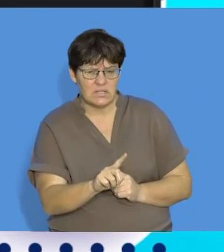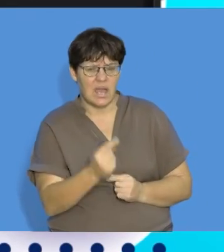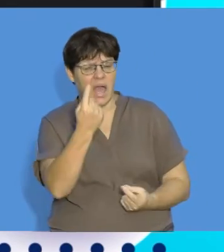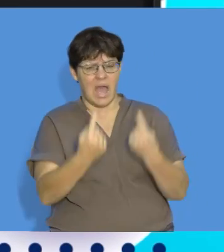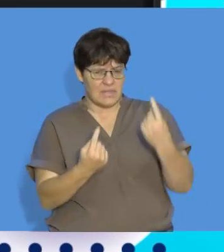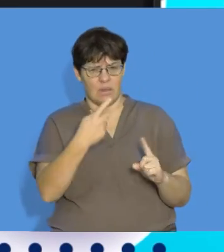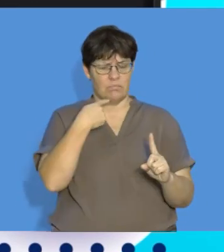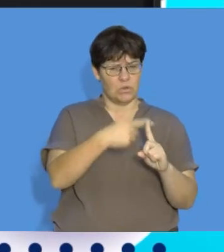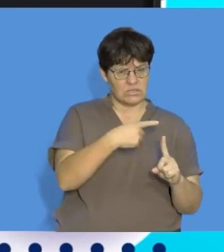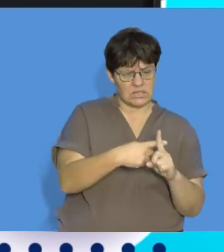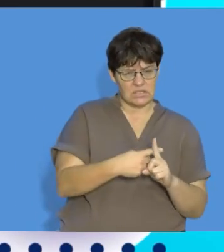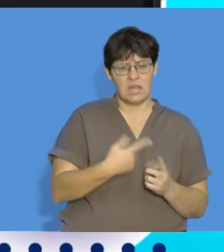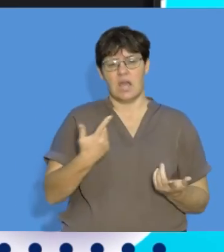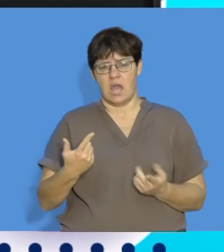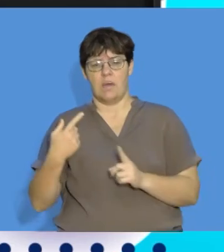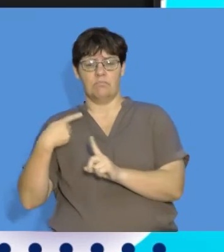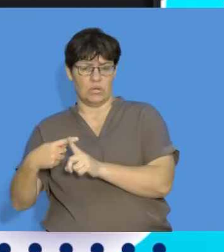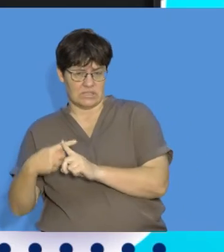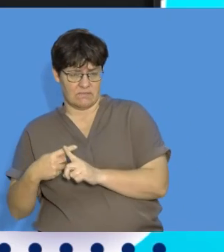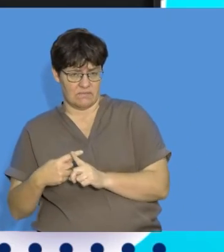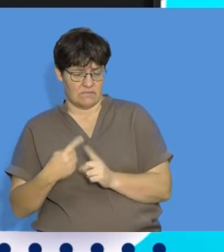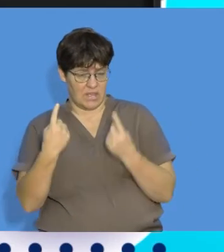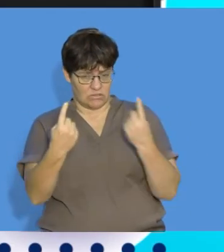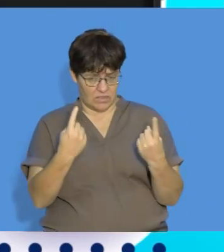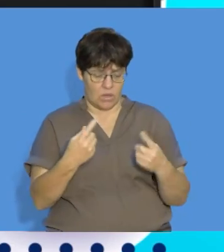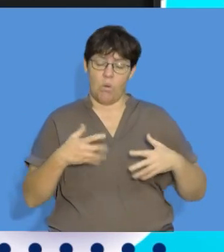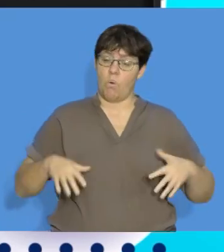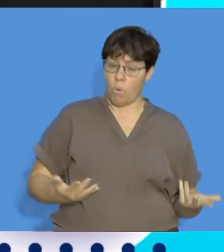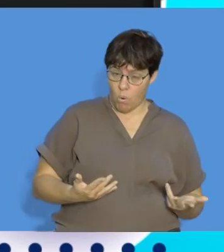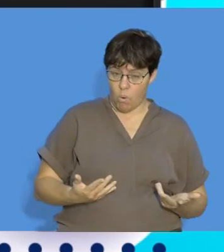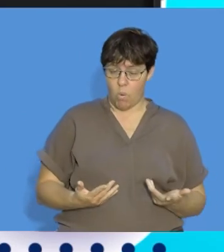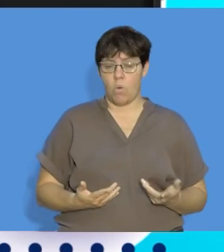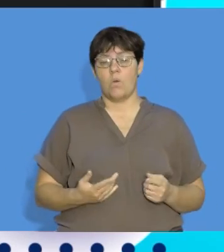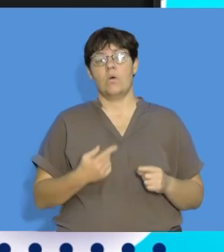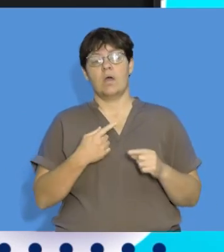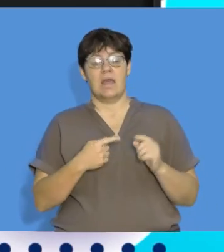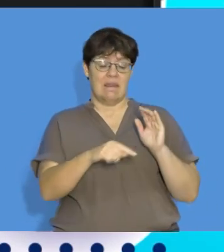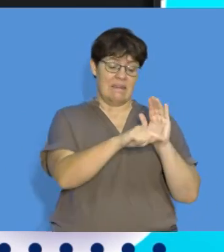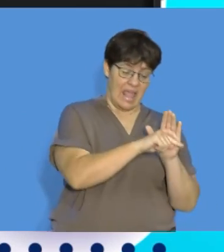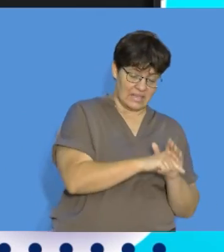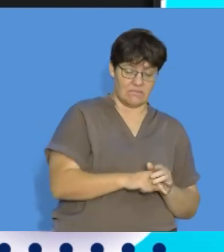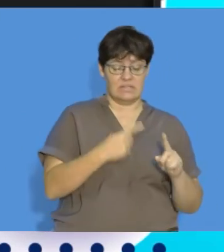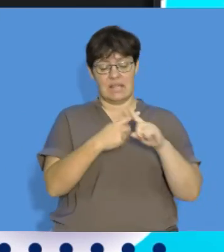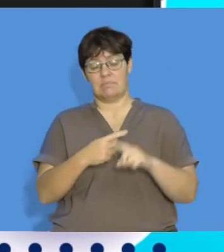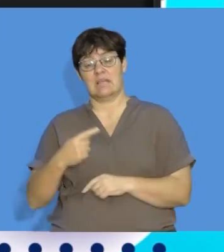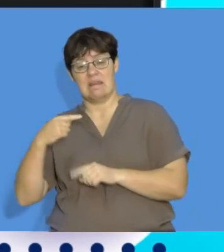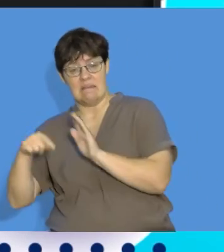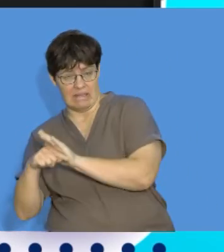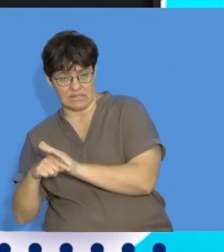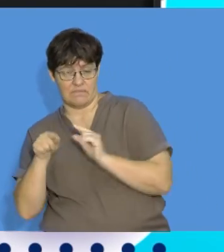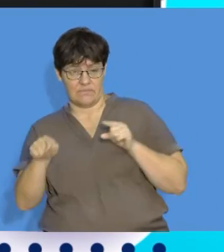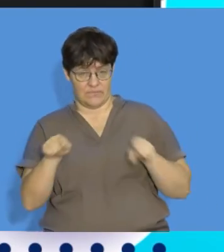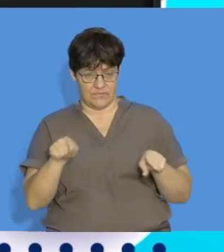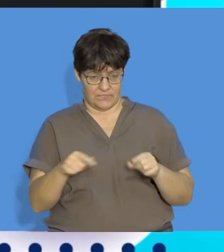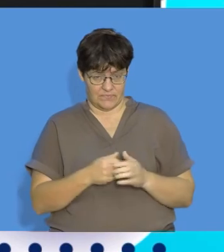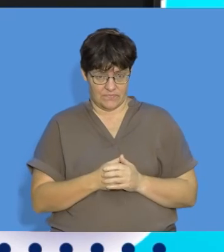multiply either a positive and a positive, or I must multiply a negative and a negative,